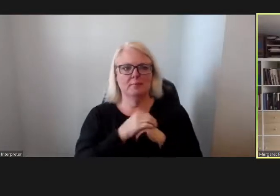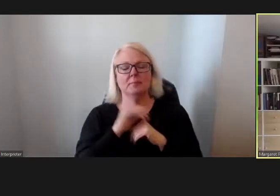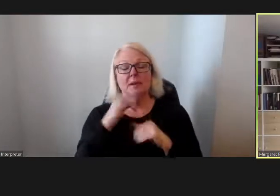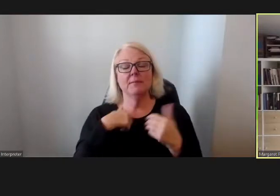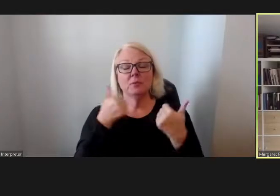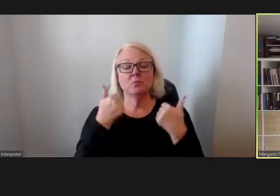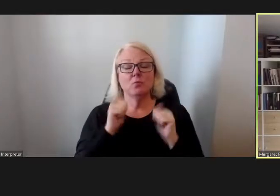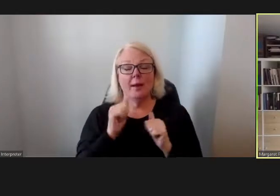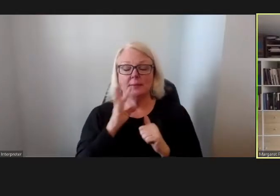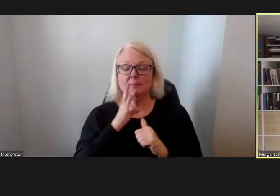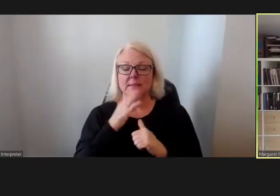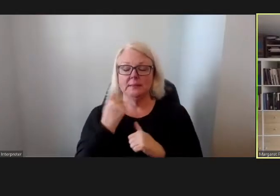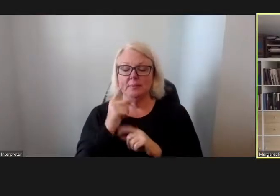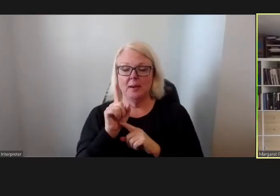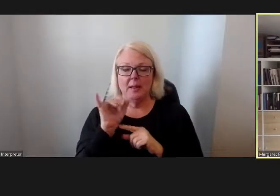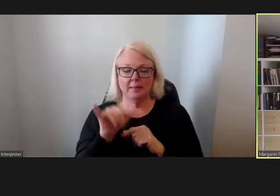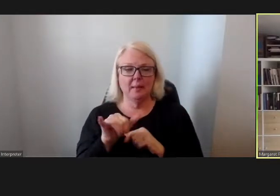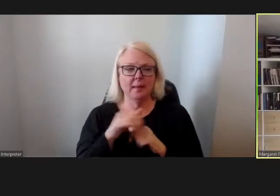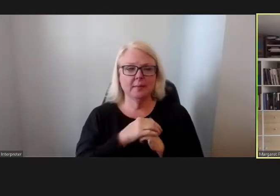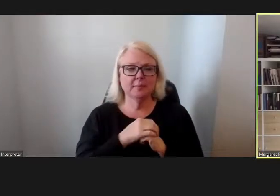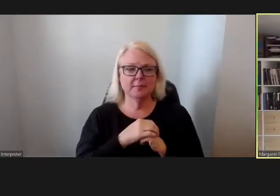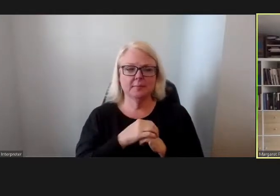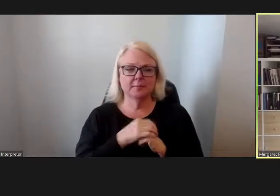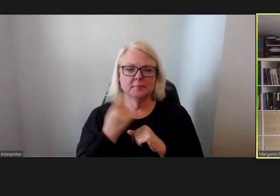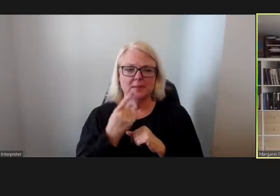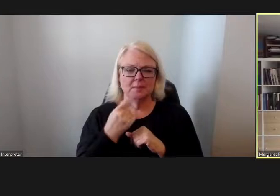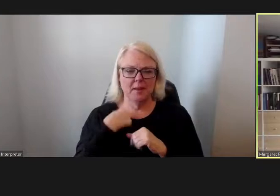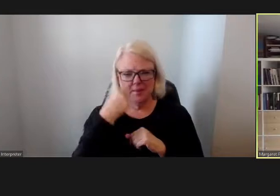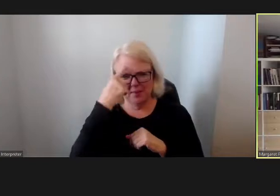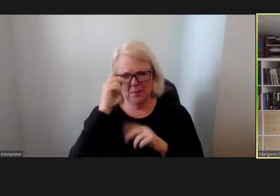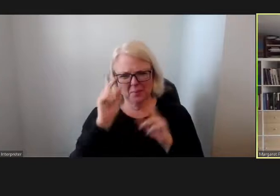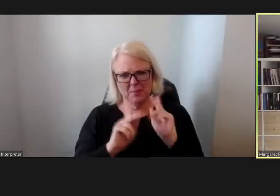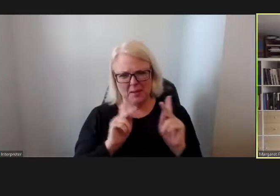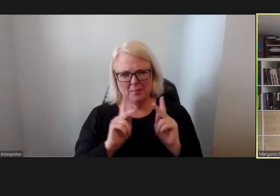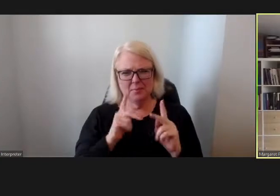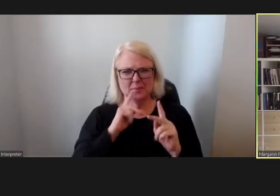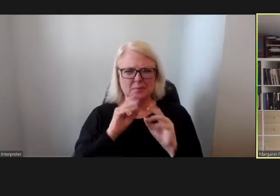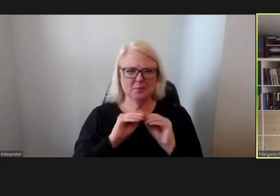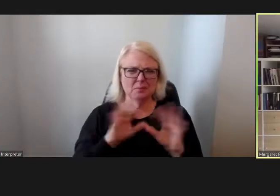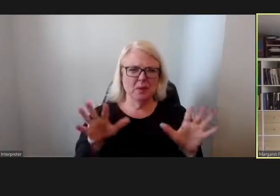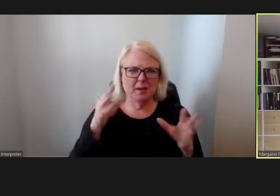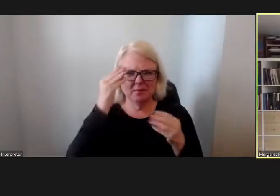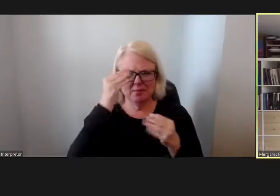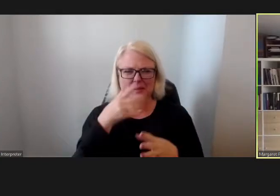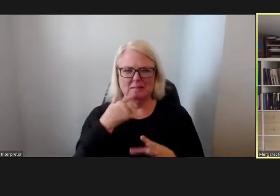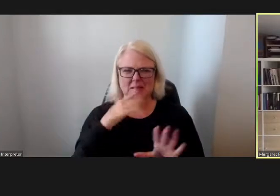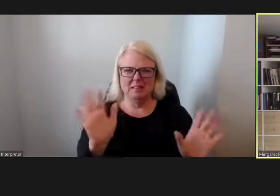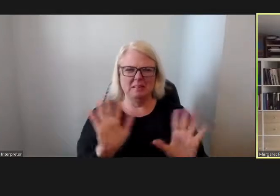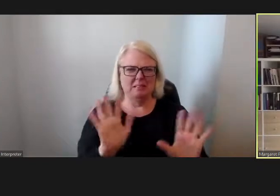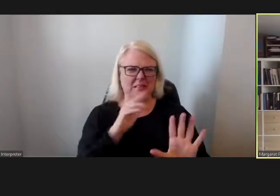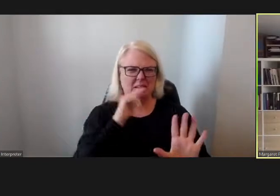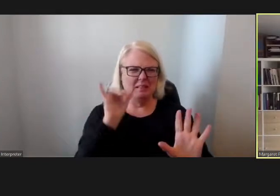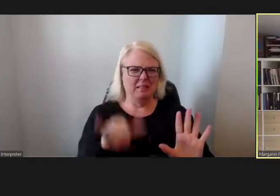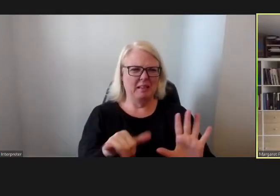trying to speak to something like this, something where I just thought people were sort of spreading information where I was like, not like